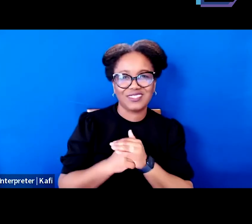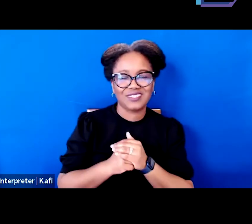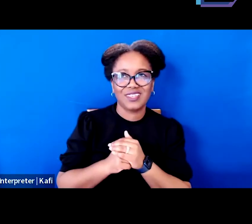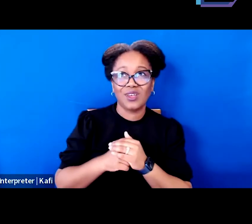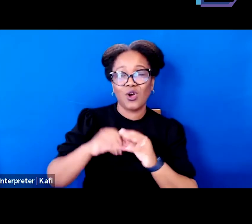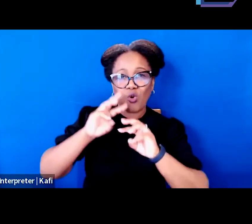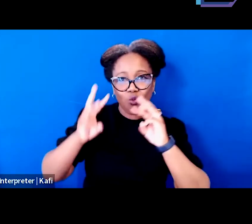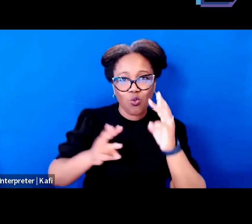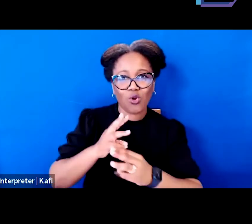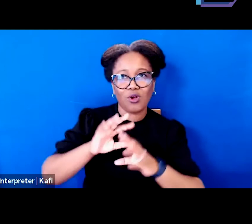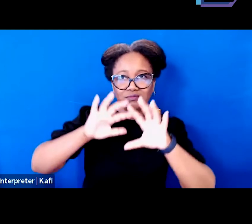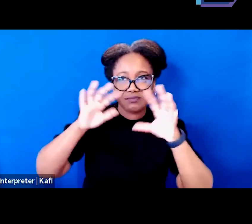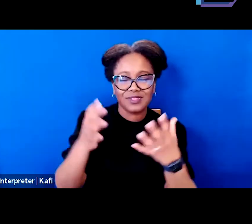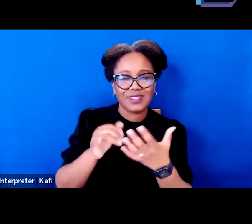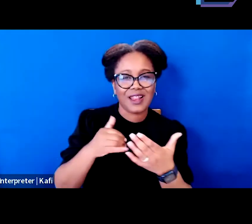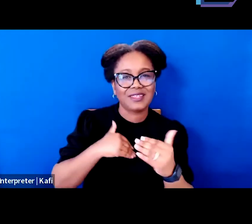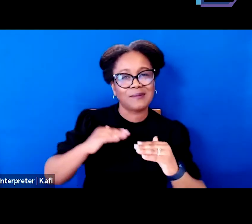much.